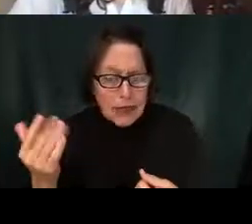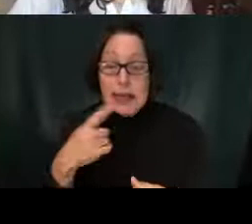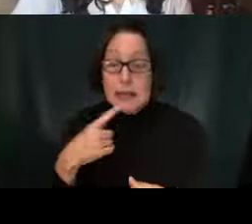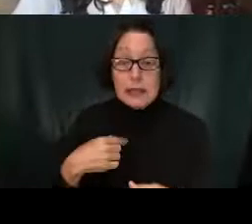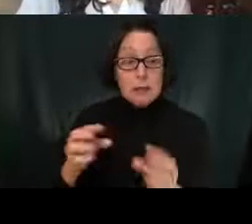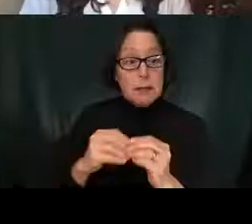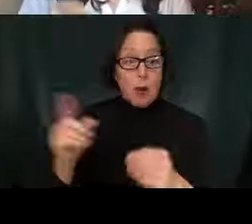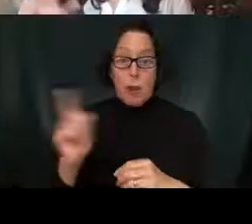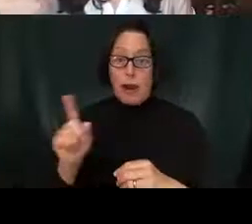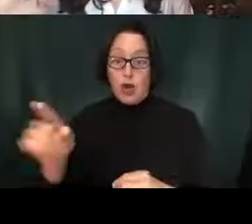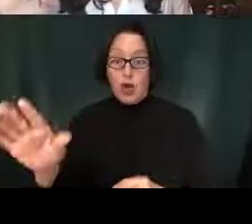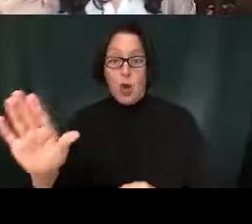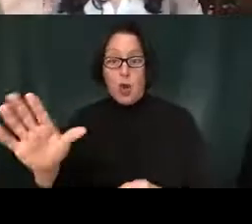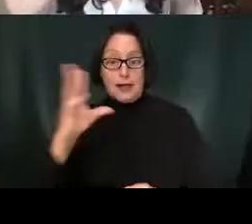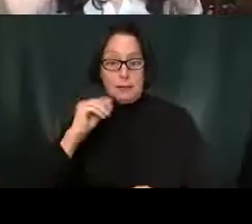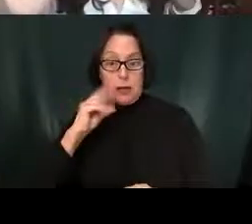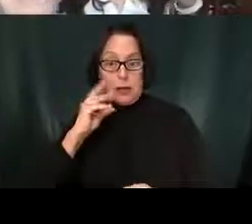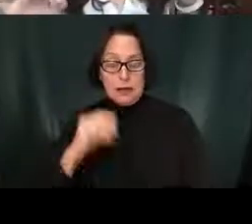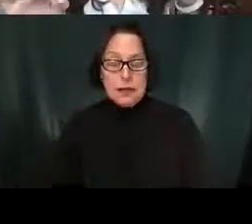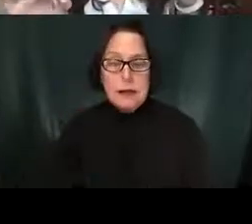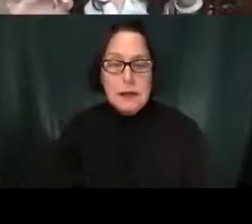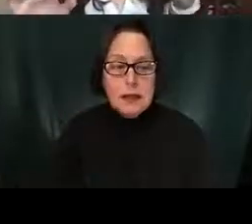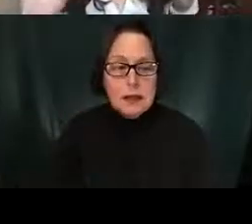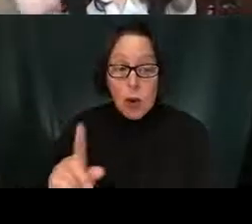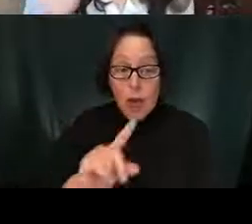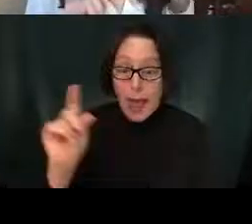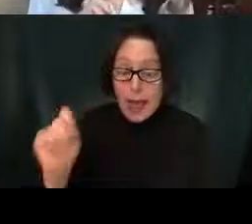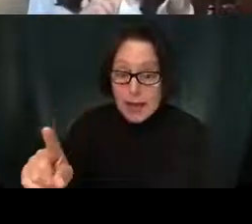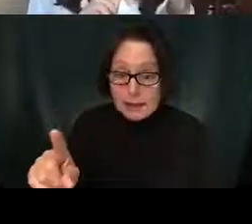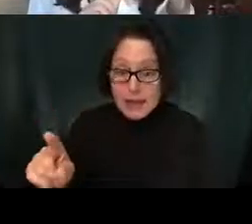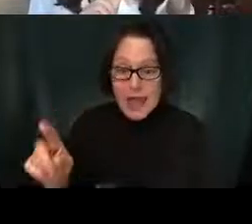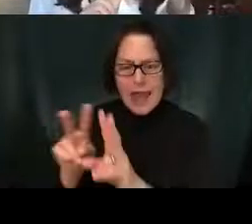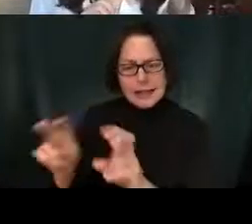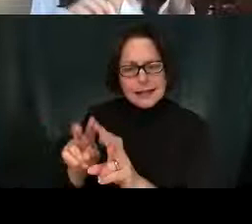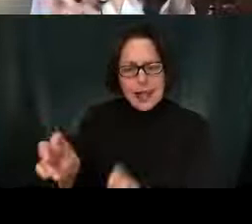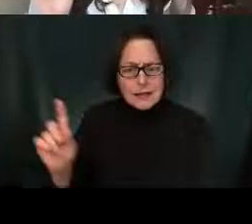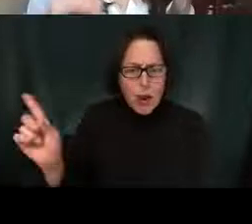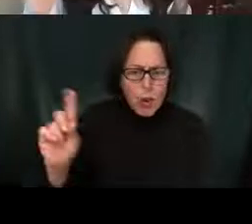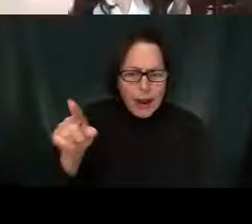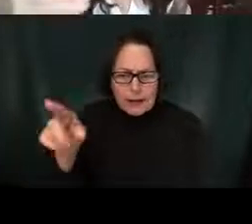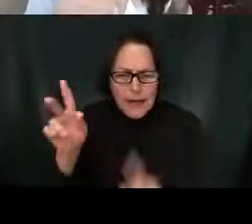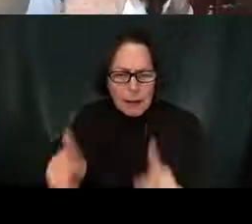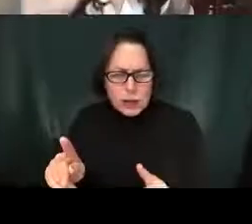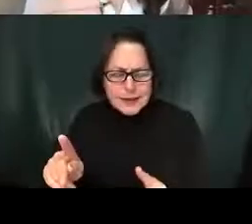that continuum. So ask a question to assess where someone is on that continuum